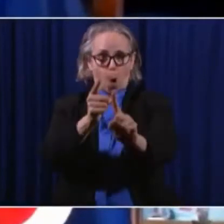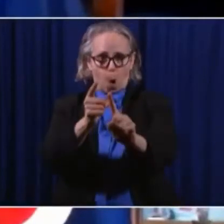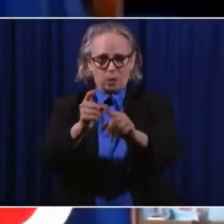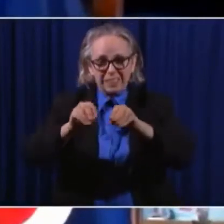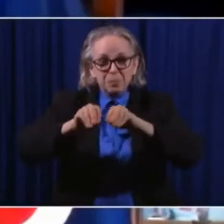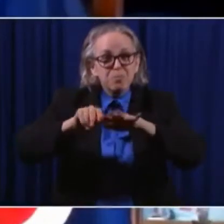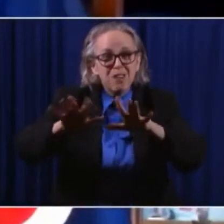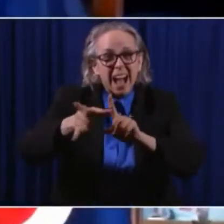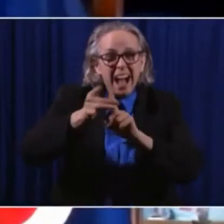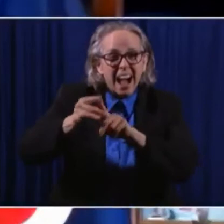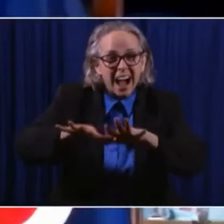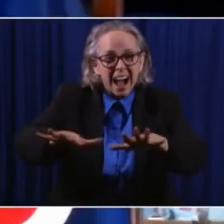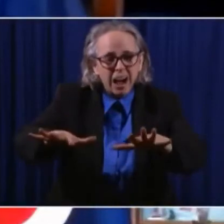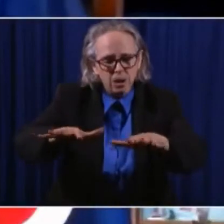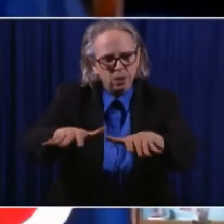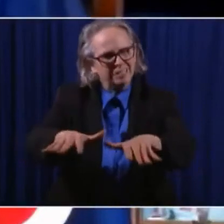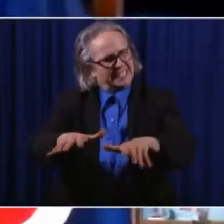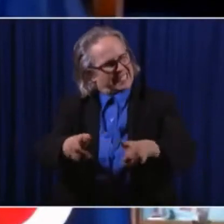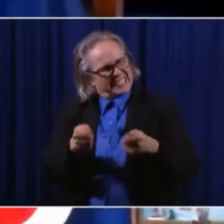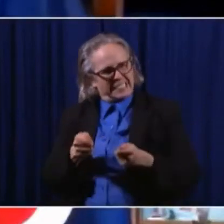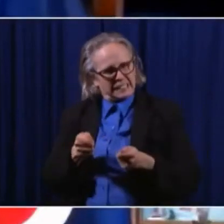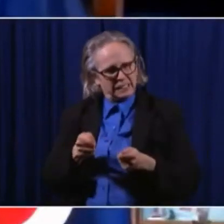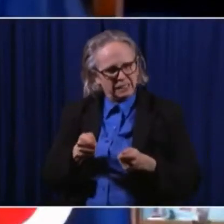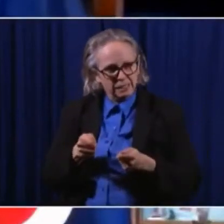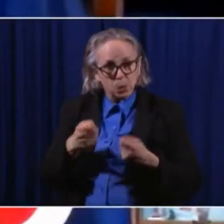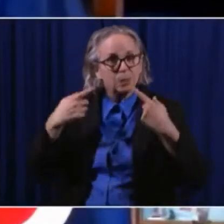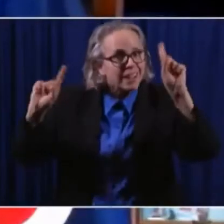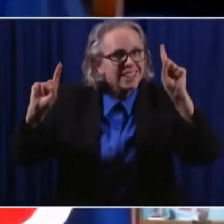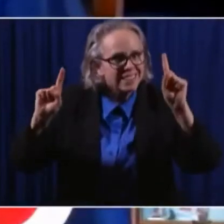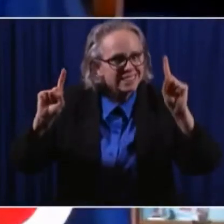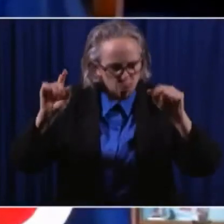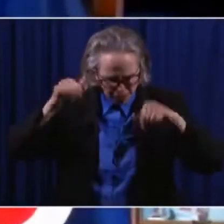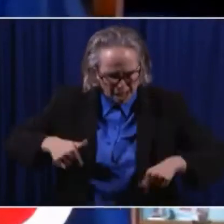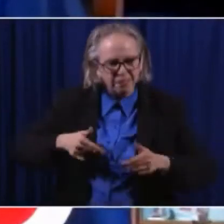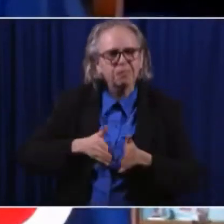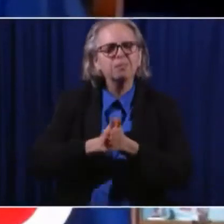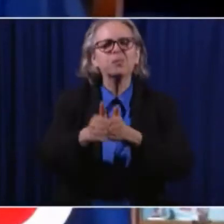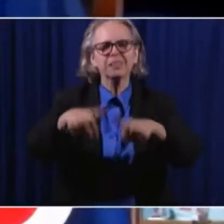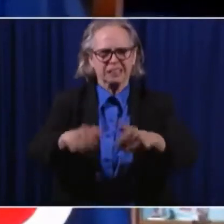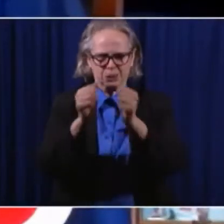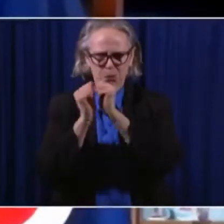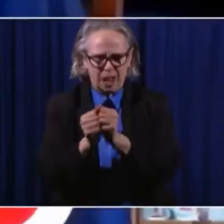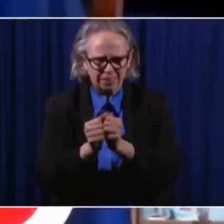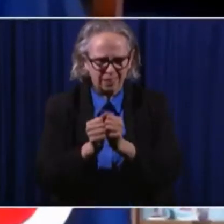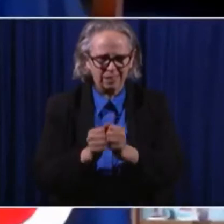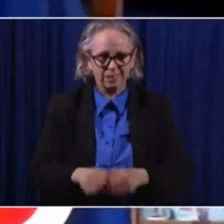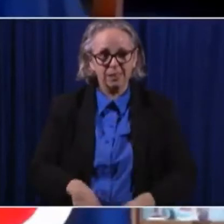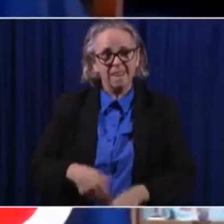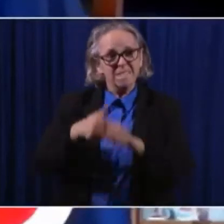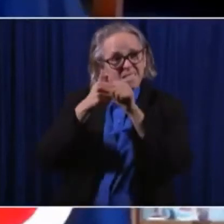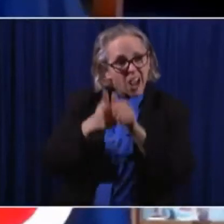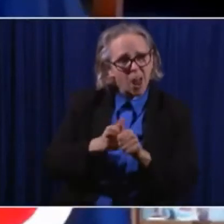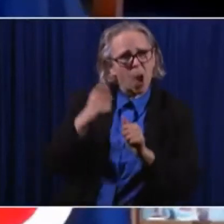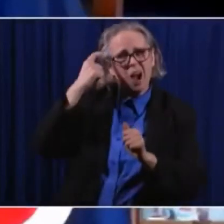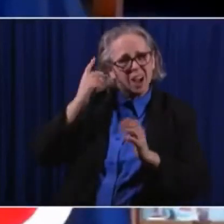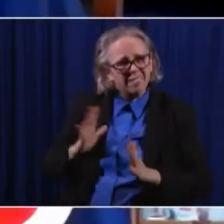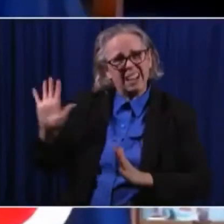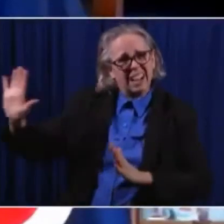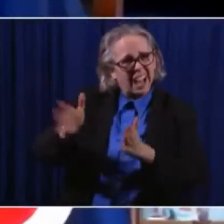And we'll get through this. We just do what the governor's asking us to do. We're going to get through this to that